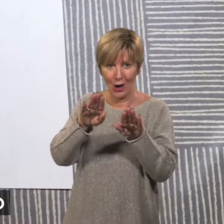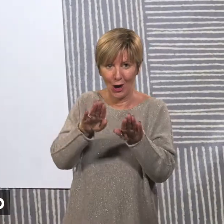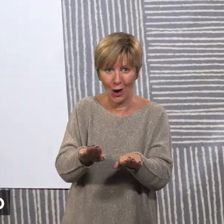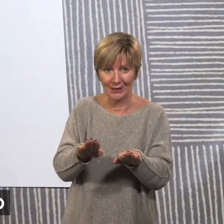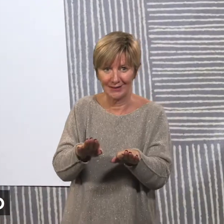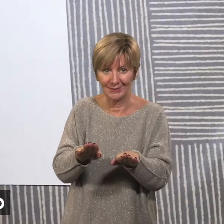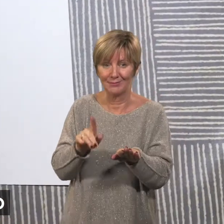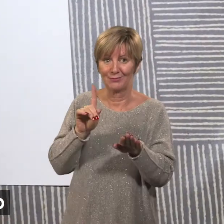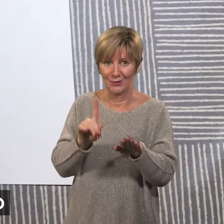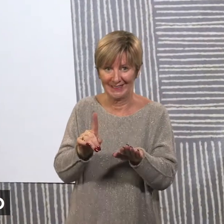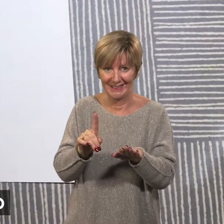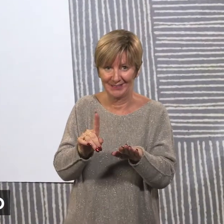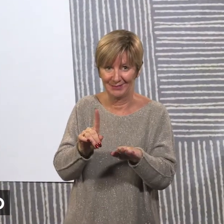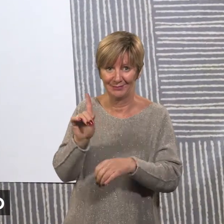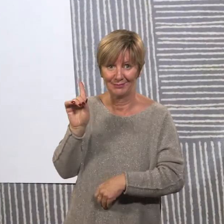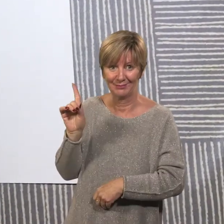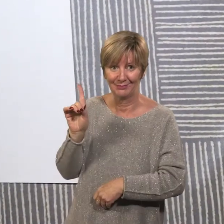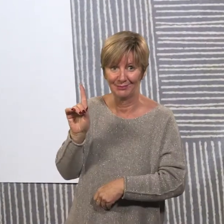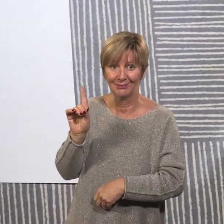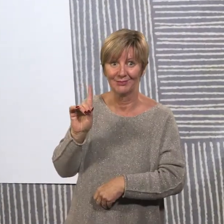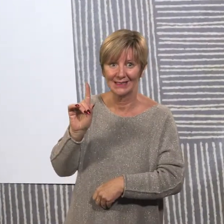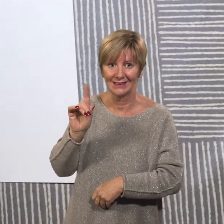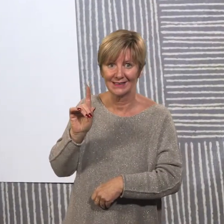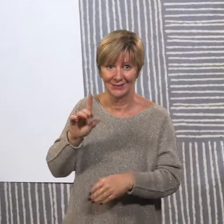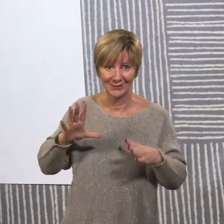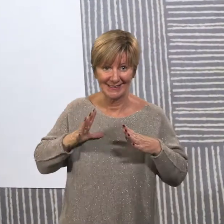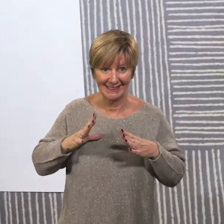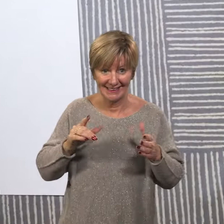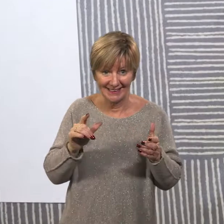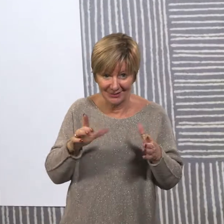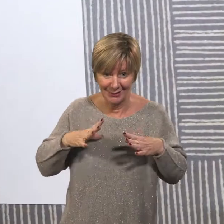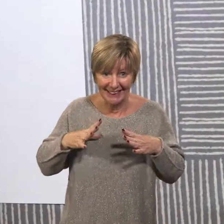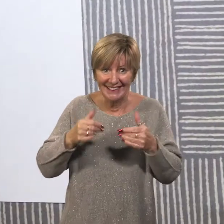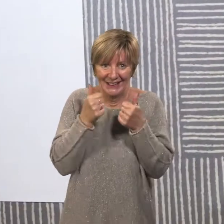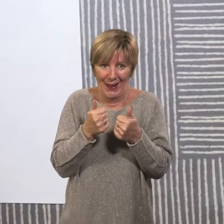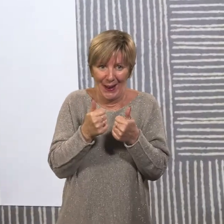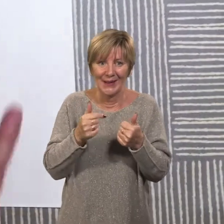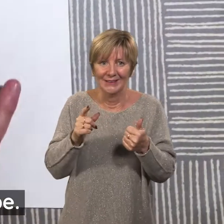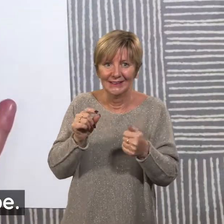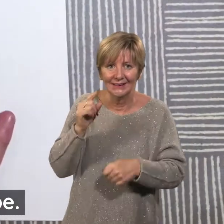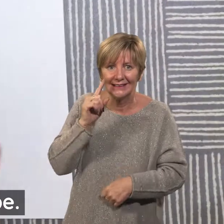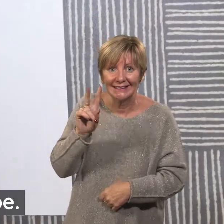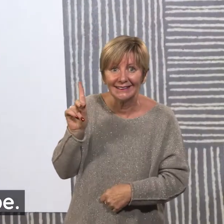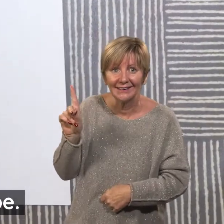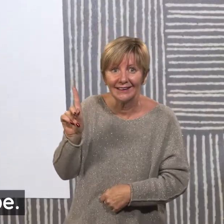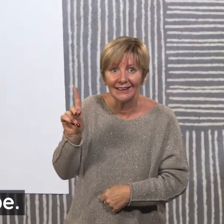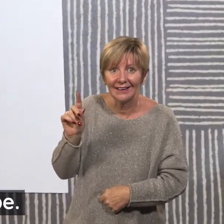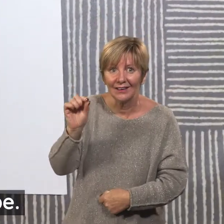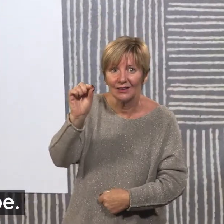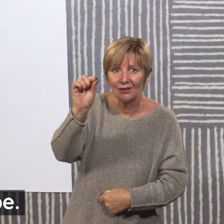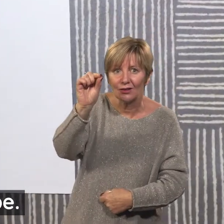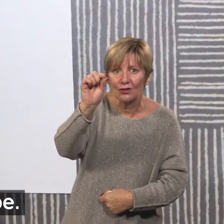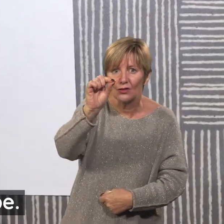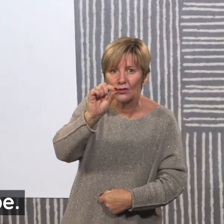about shapes, individual shapes. And we're going to start, if you're ready, with our pencil or pen. We're going to start